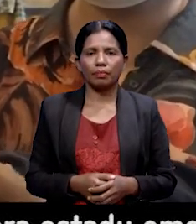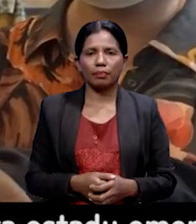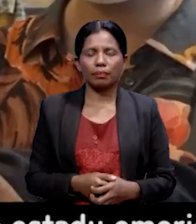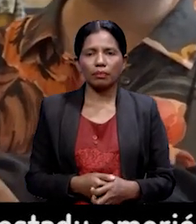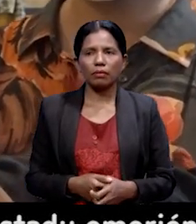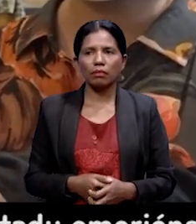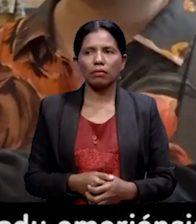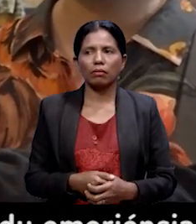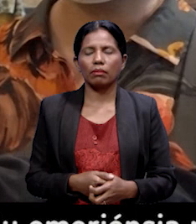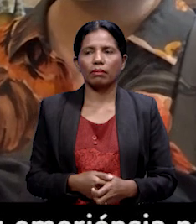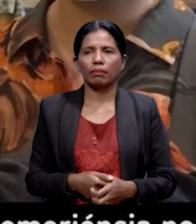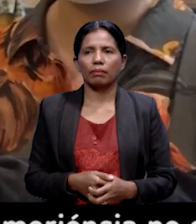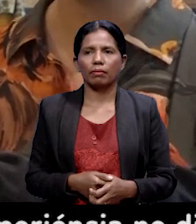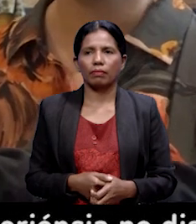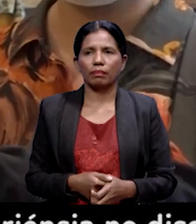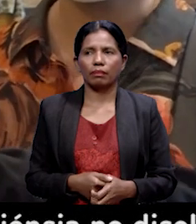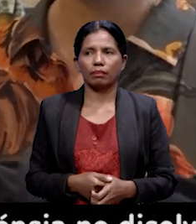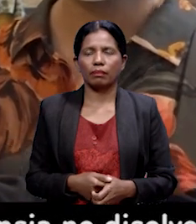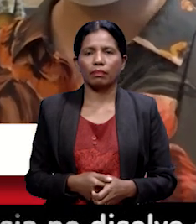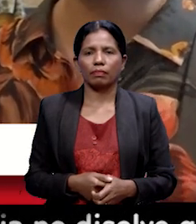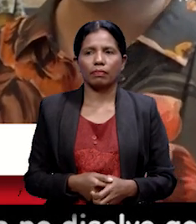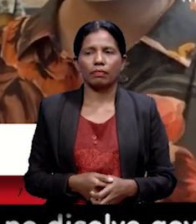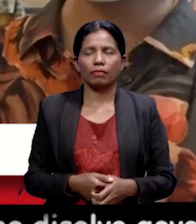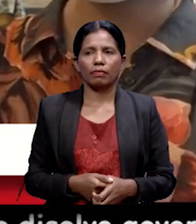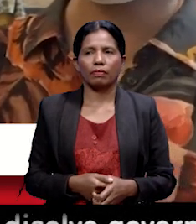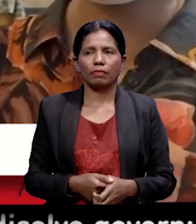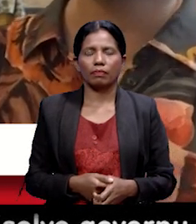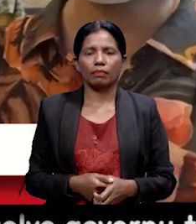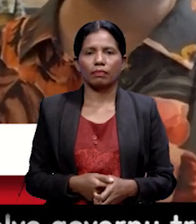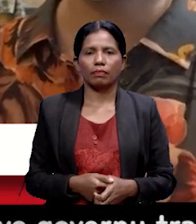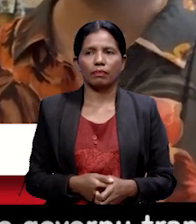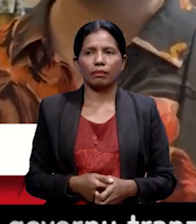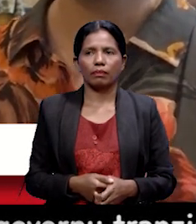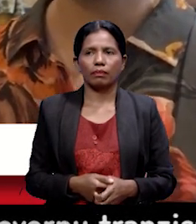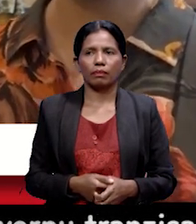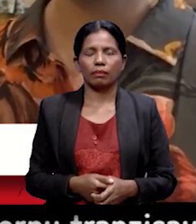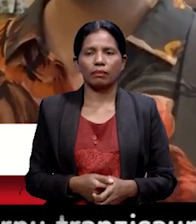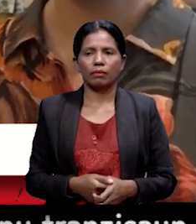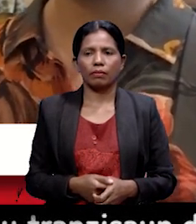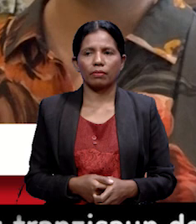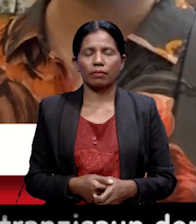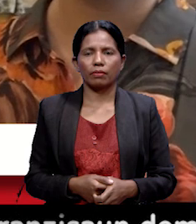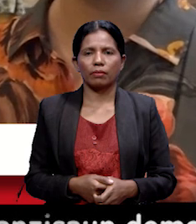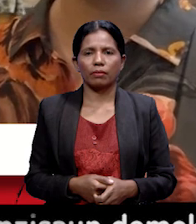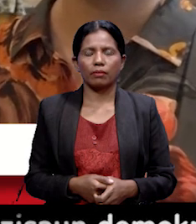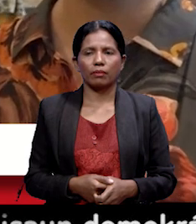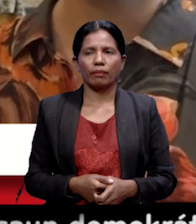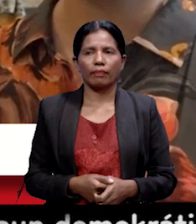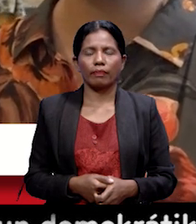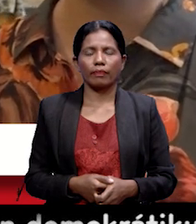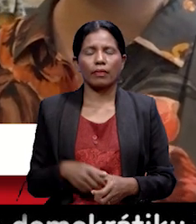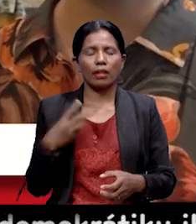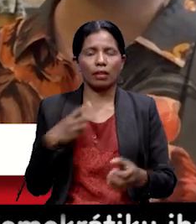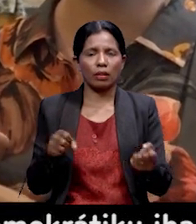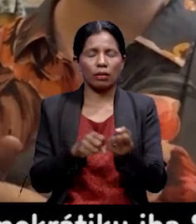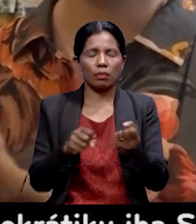70 plus percent of people said that they were happy, they were content with the support provided by government. But we all